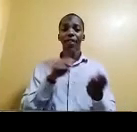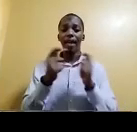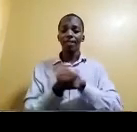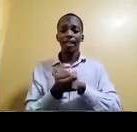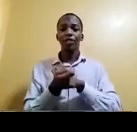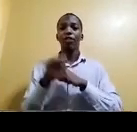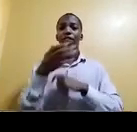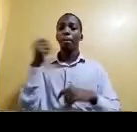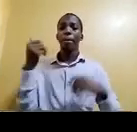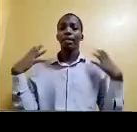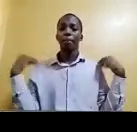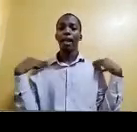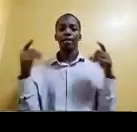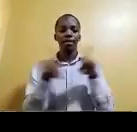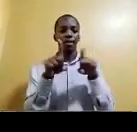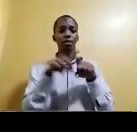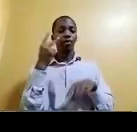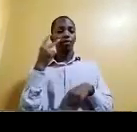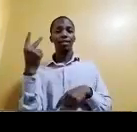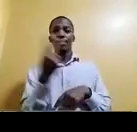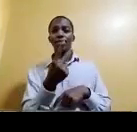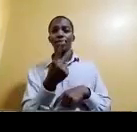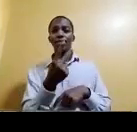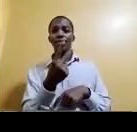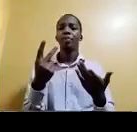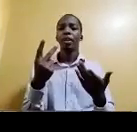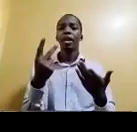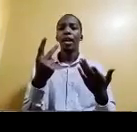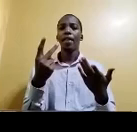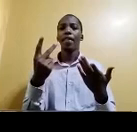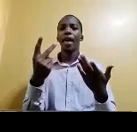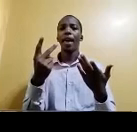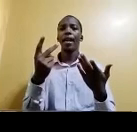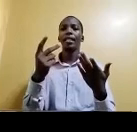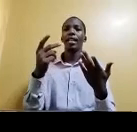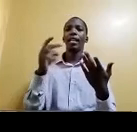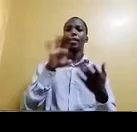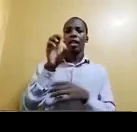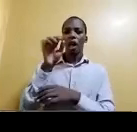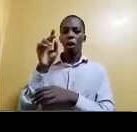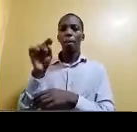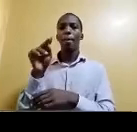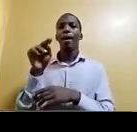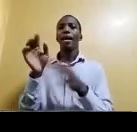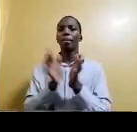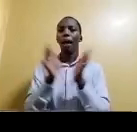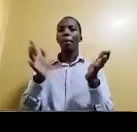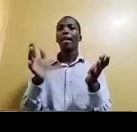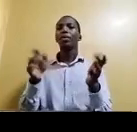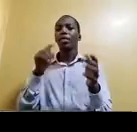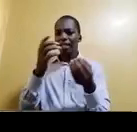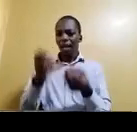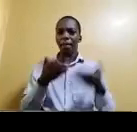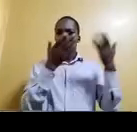cooperation. As you have seen, we have countries like the Dominican Republic, which is a major exporter of organic product. We also would like to